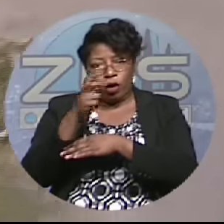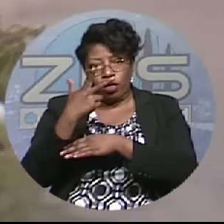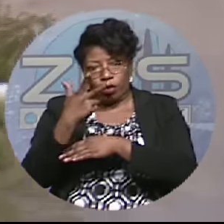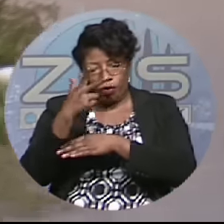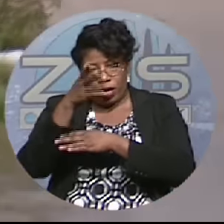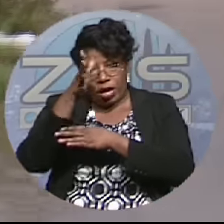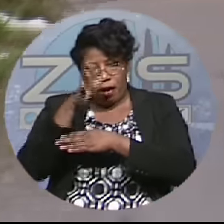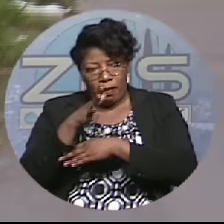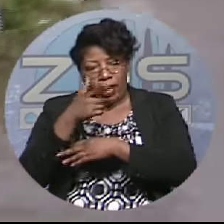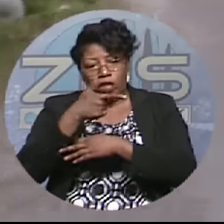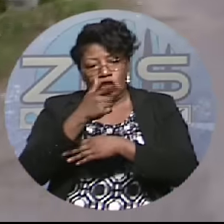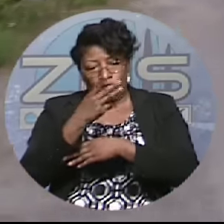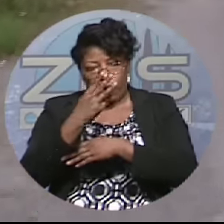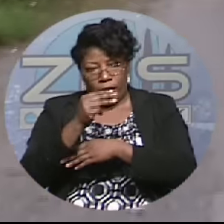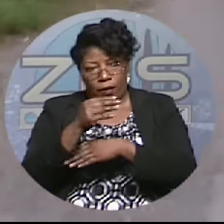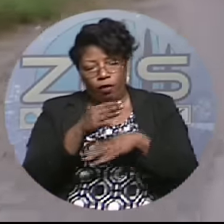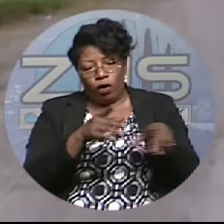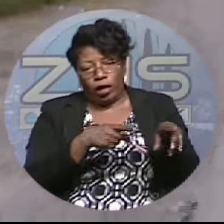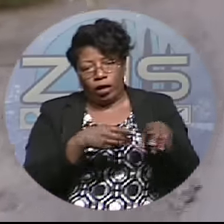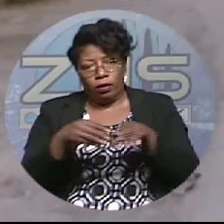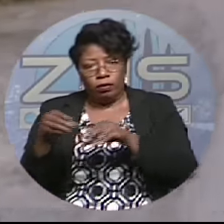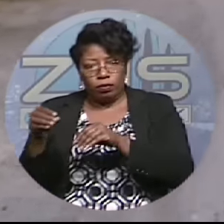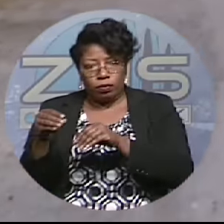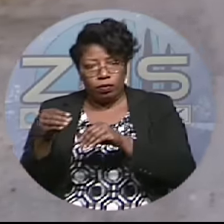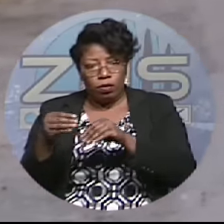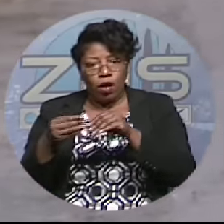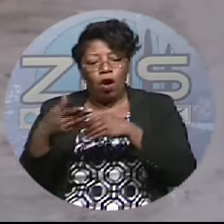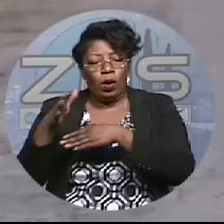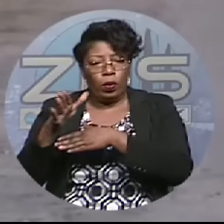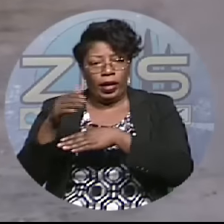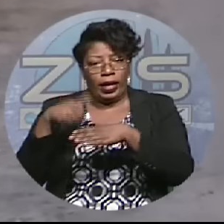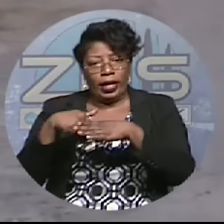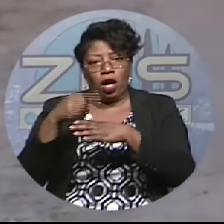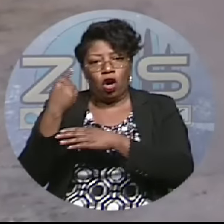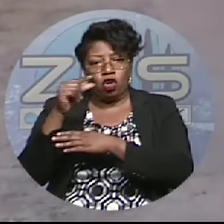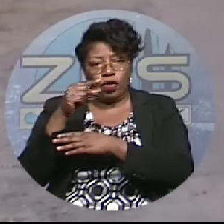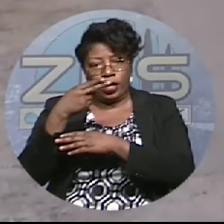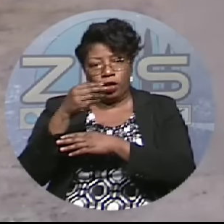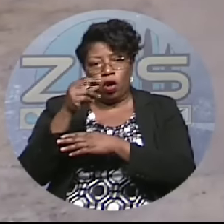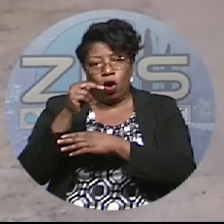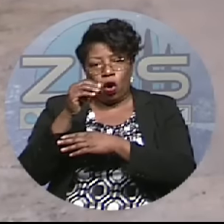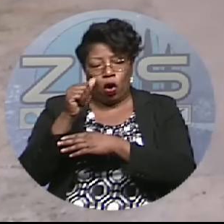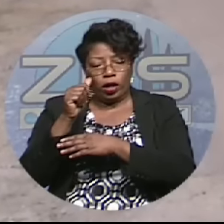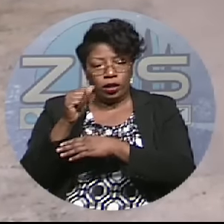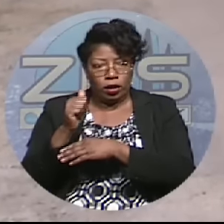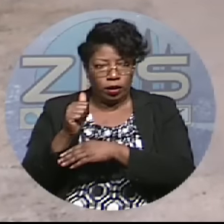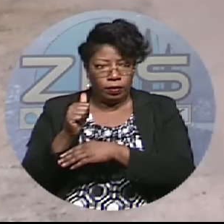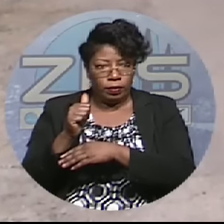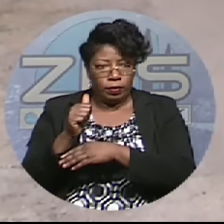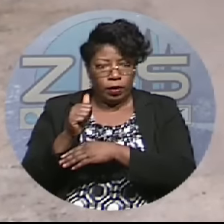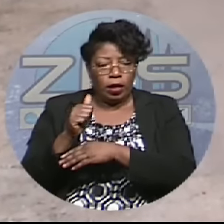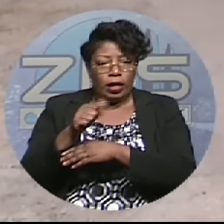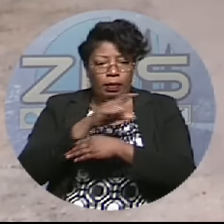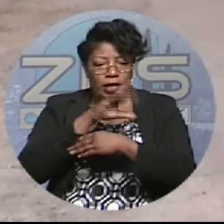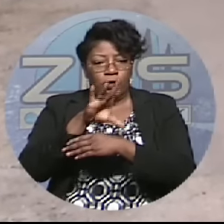him before fleeing in a green Honda vehicle. Police recovered a .357 handgun from the scene.